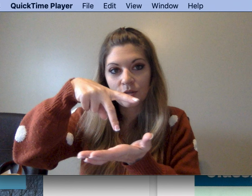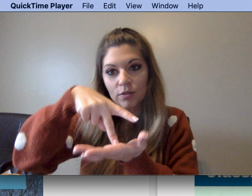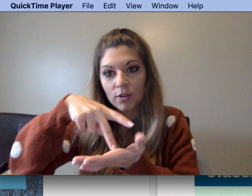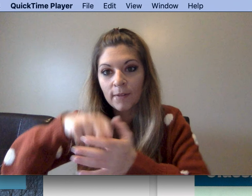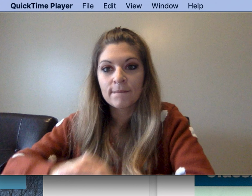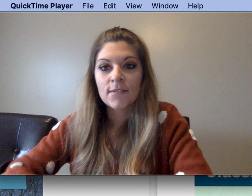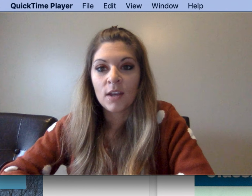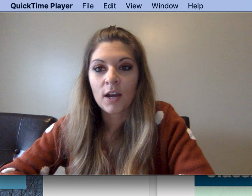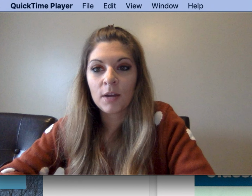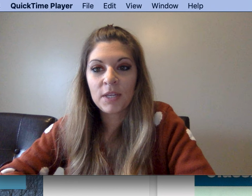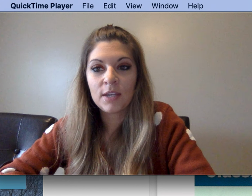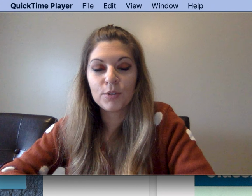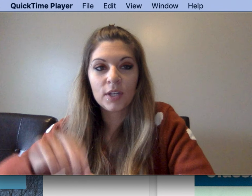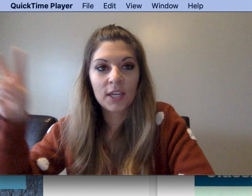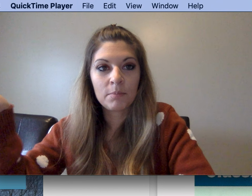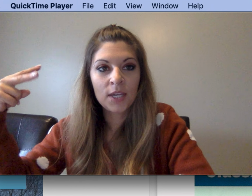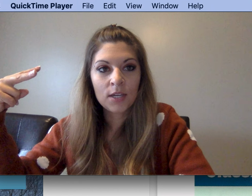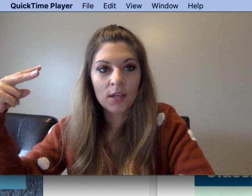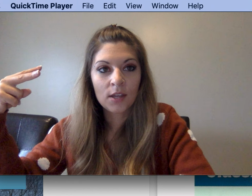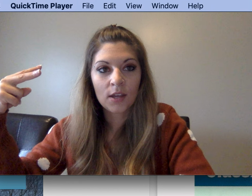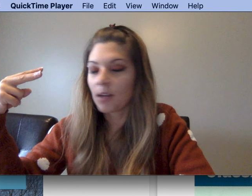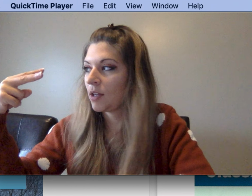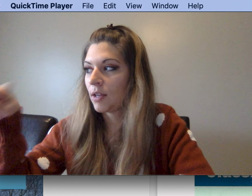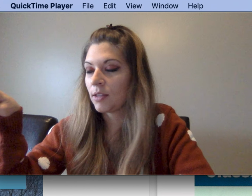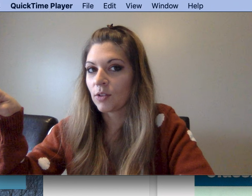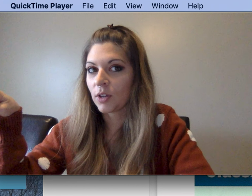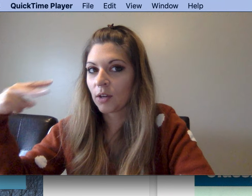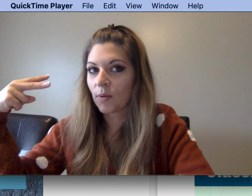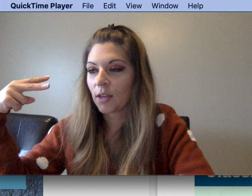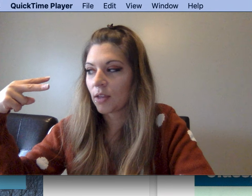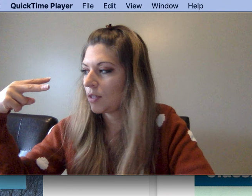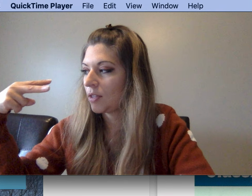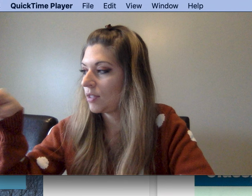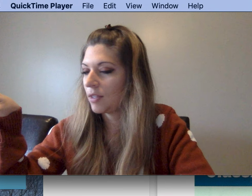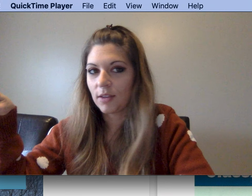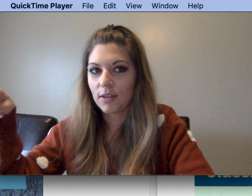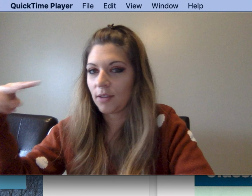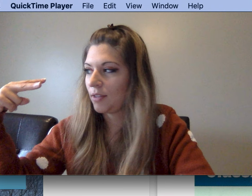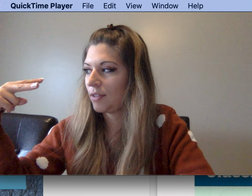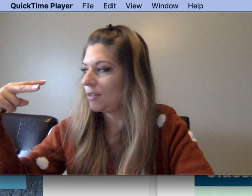hopscotch. He keeps looking at me and then looking away.